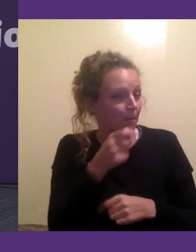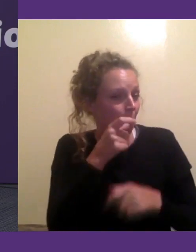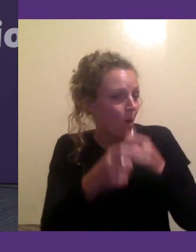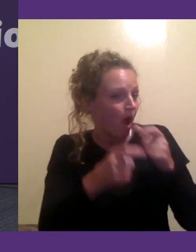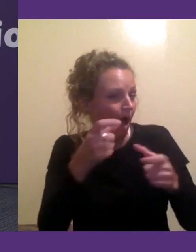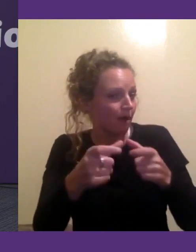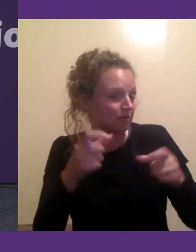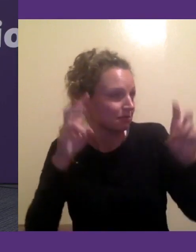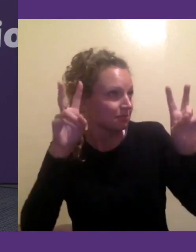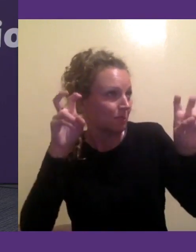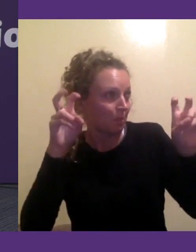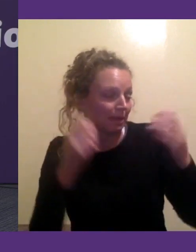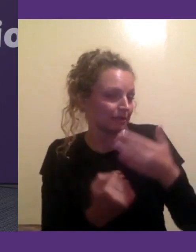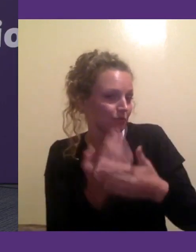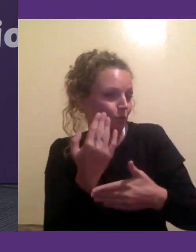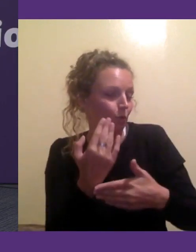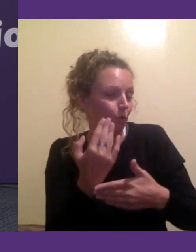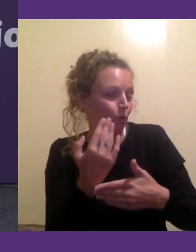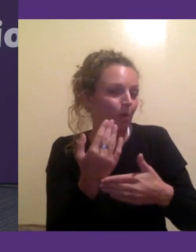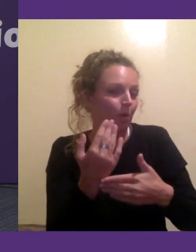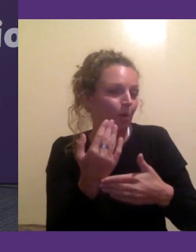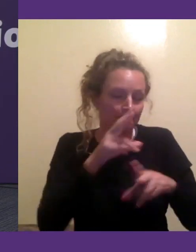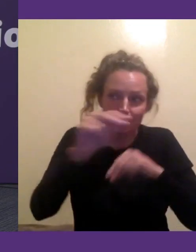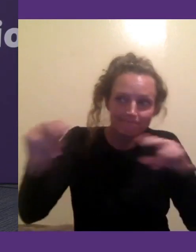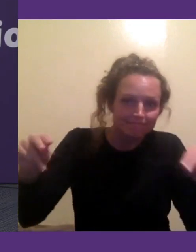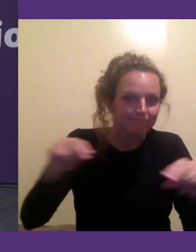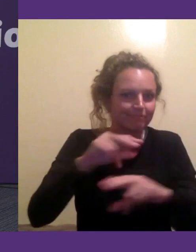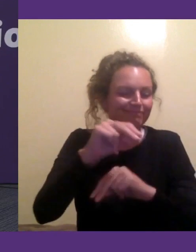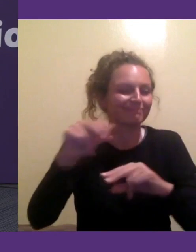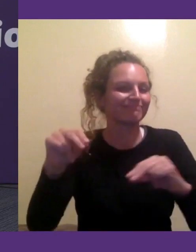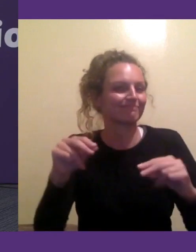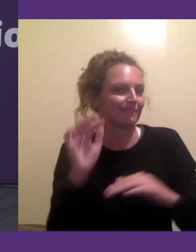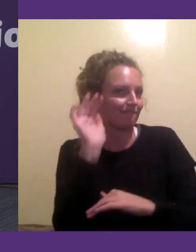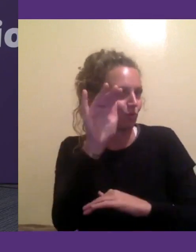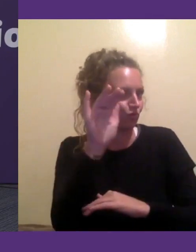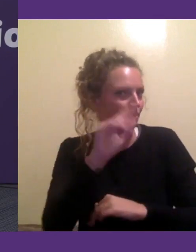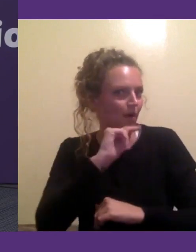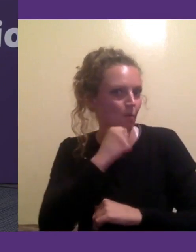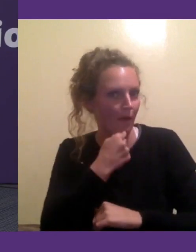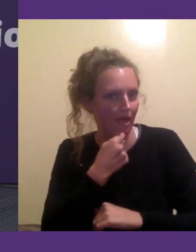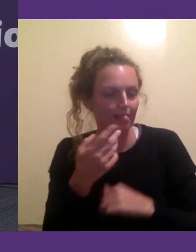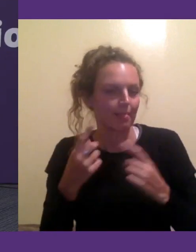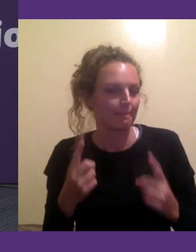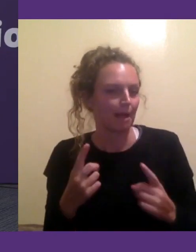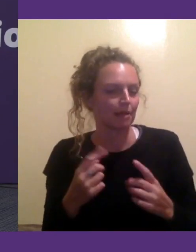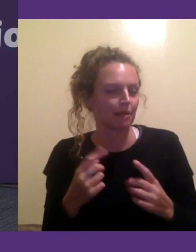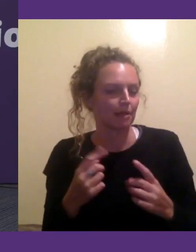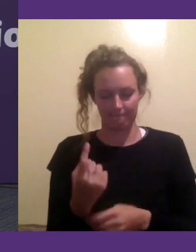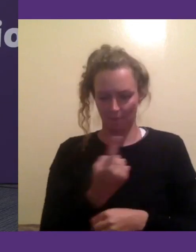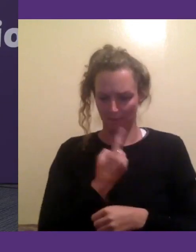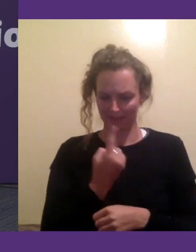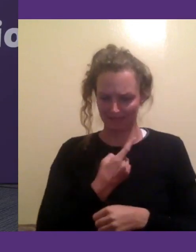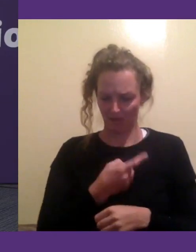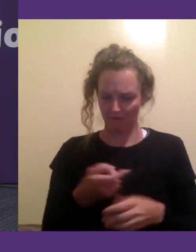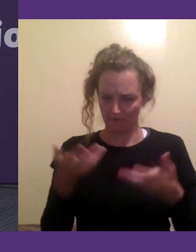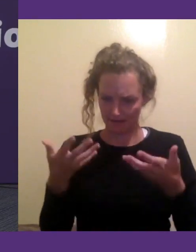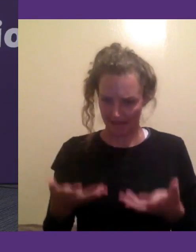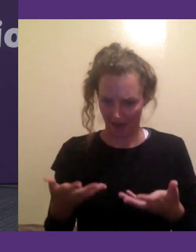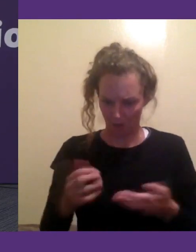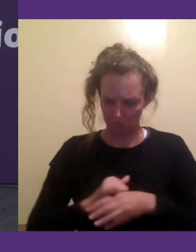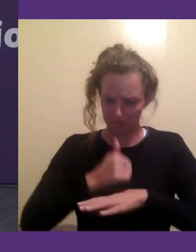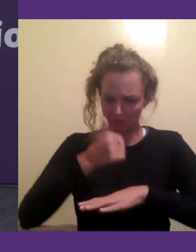holds. For me, the biggest thing that I look at is now that we've kind of built the foundational assistive technology